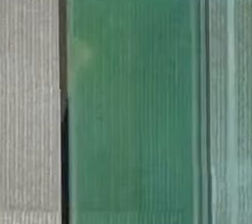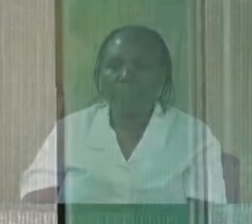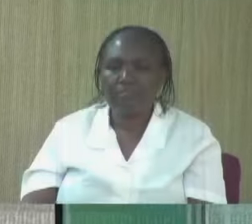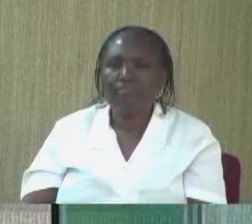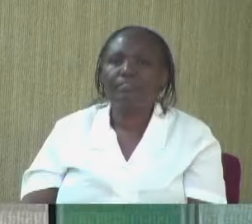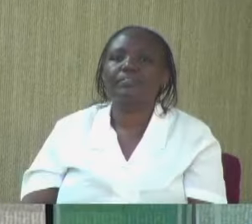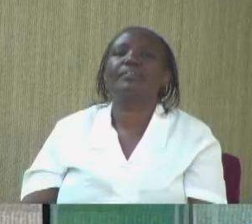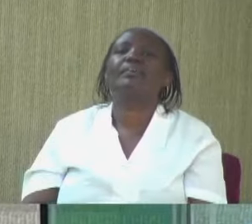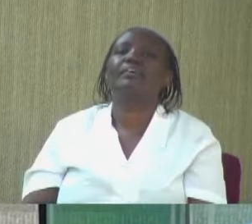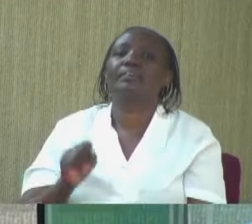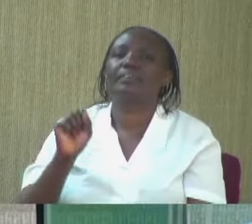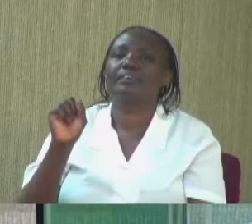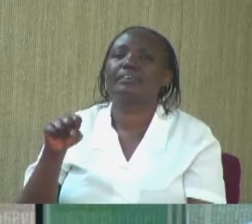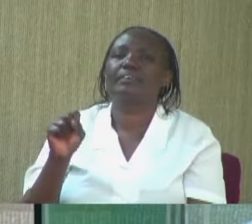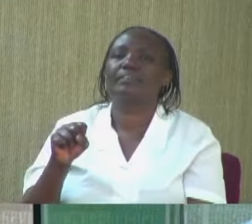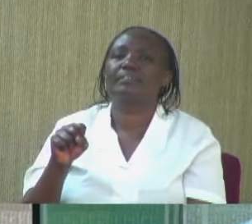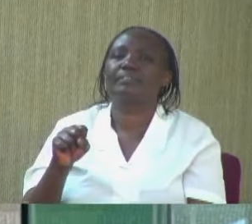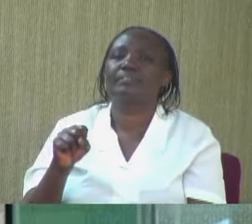Jesus himself?